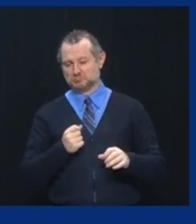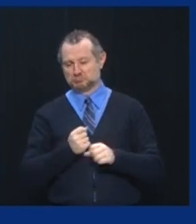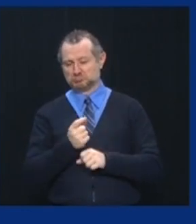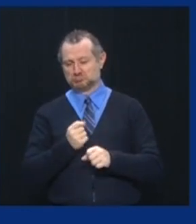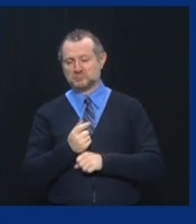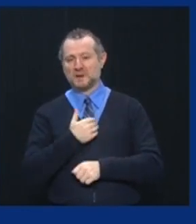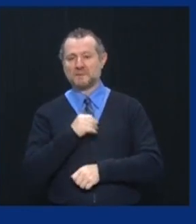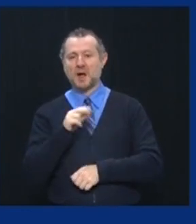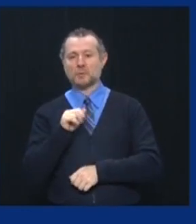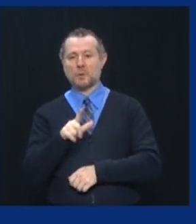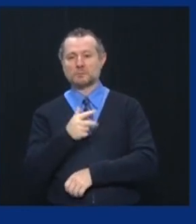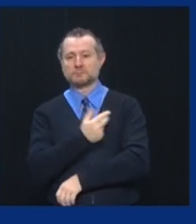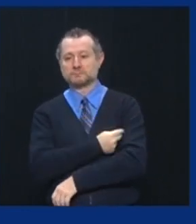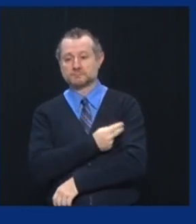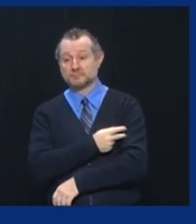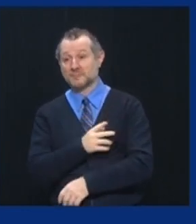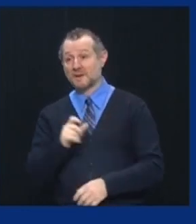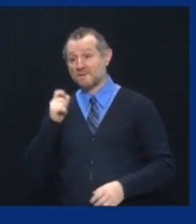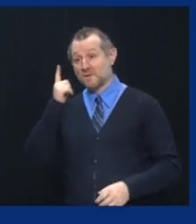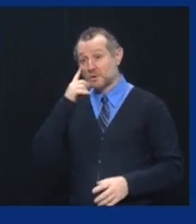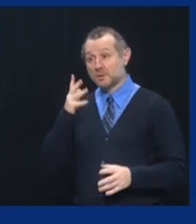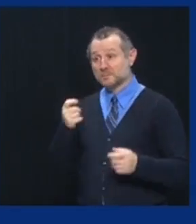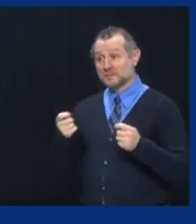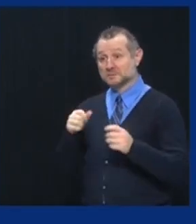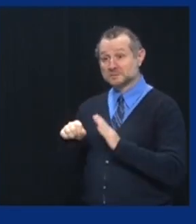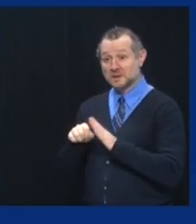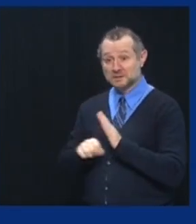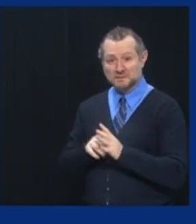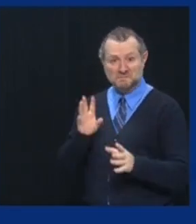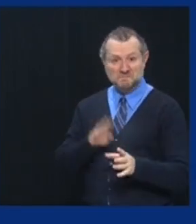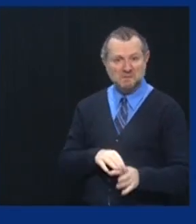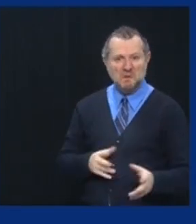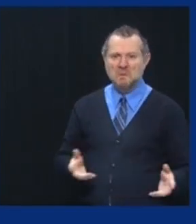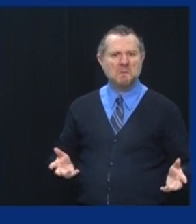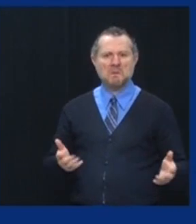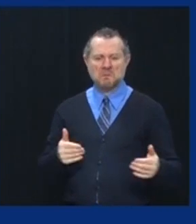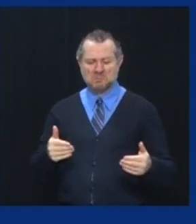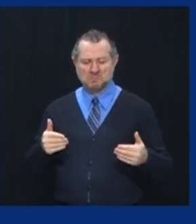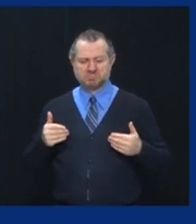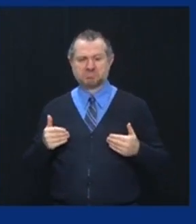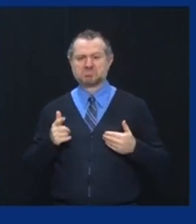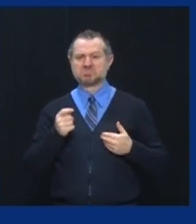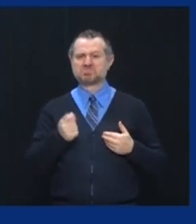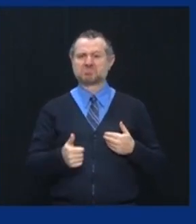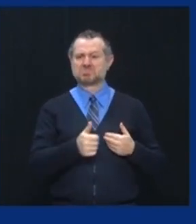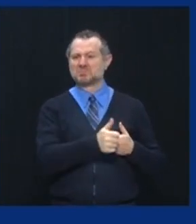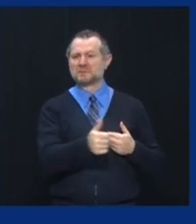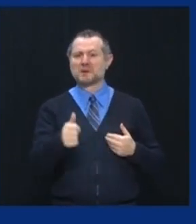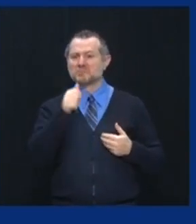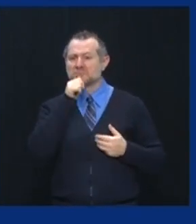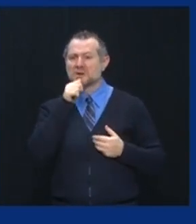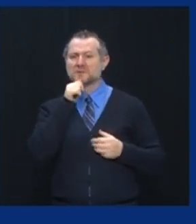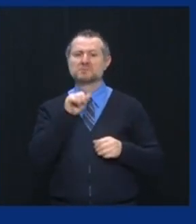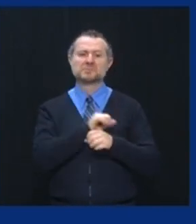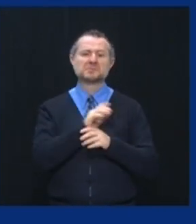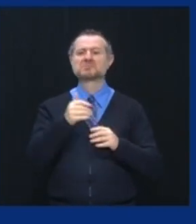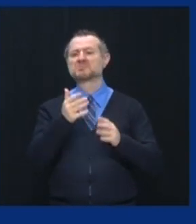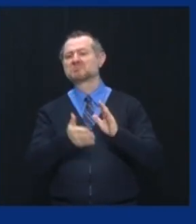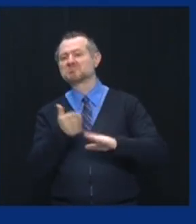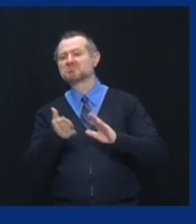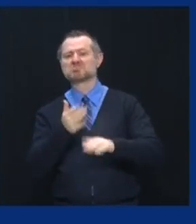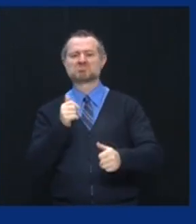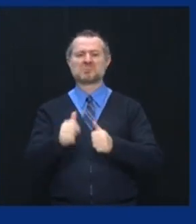little government involvement. There's a whole private market that can distribute